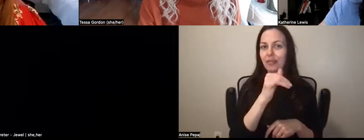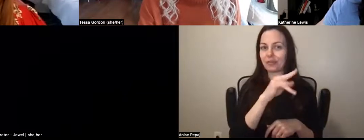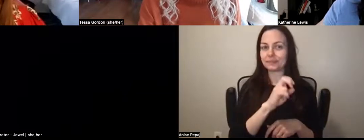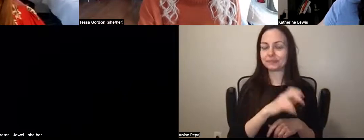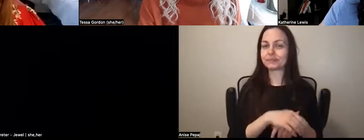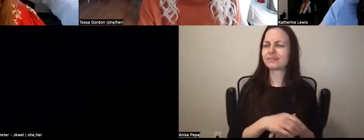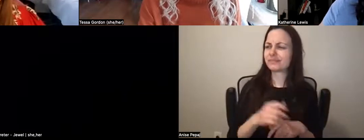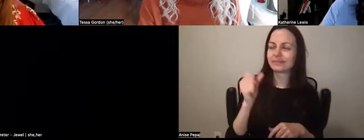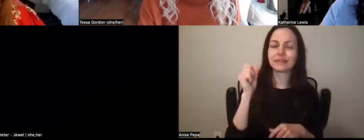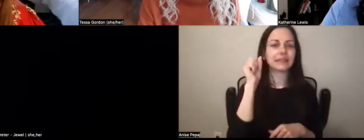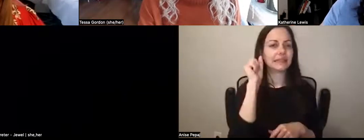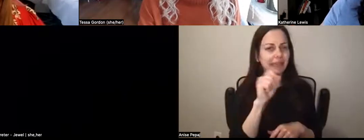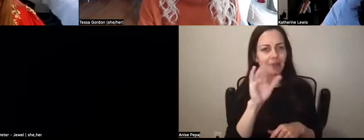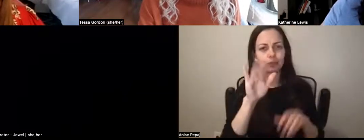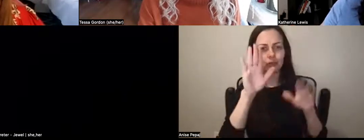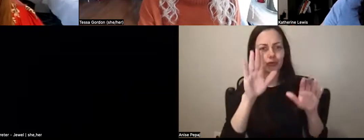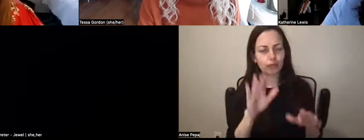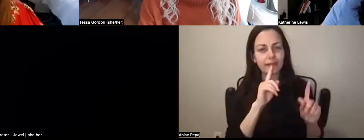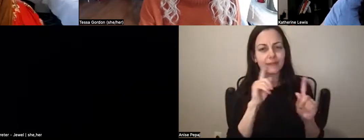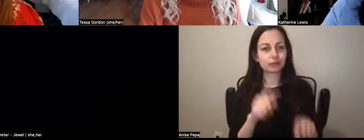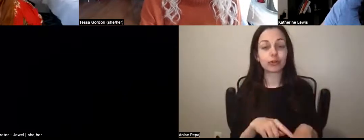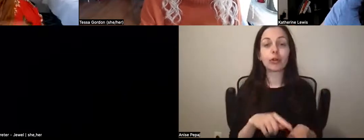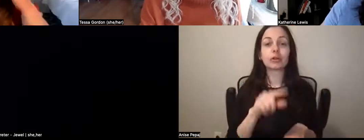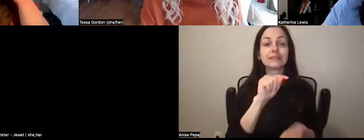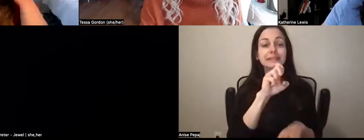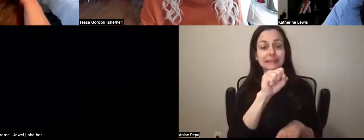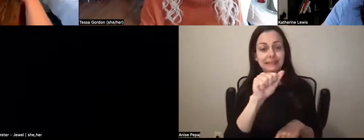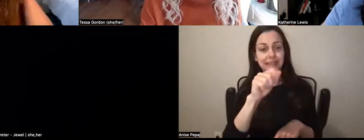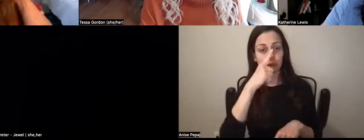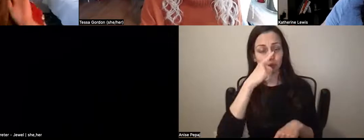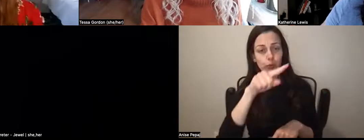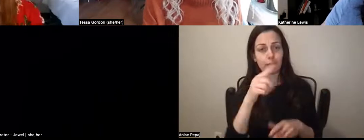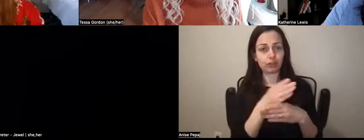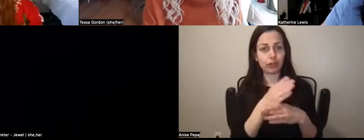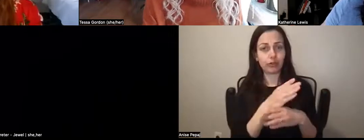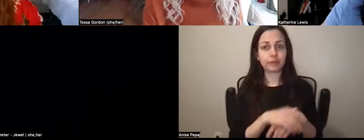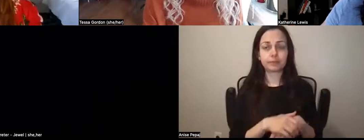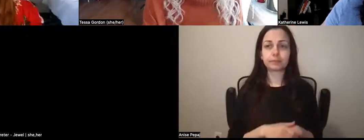a well-rounded, great answer. Tessa, can you give an introduction and share your take?